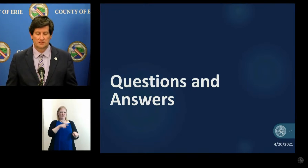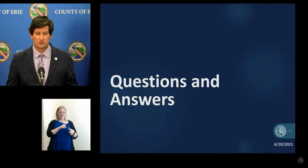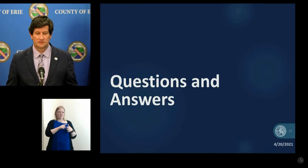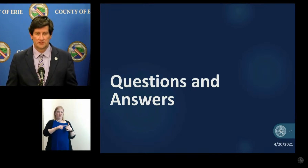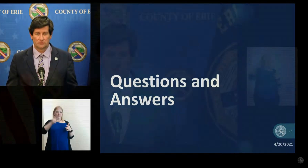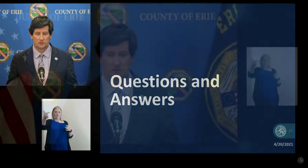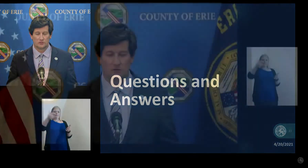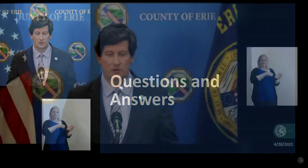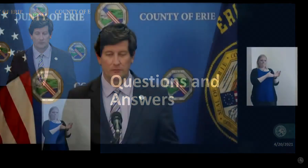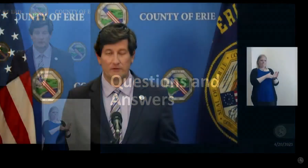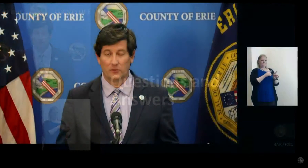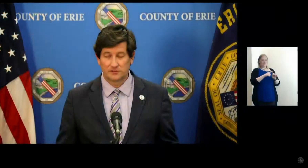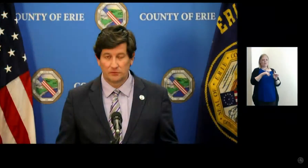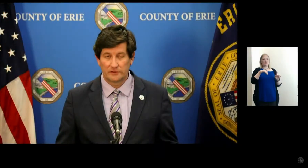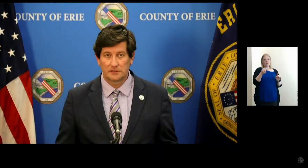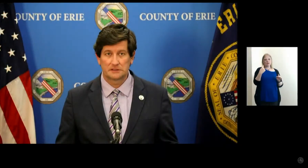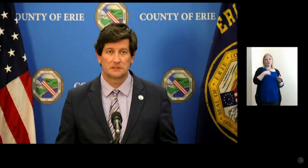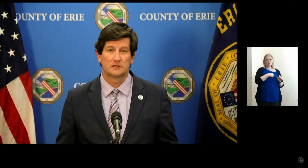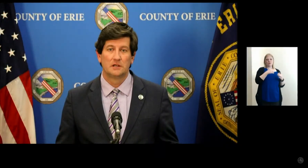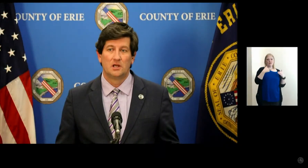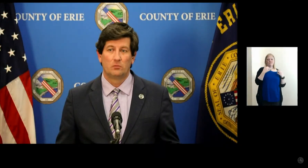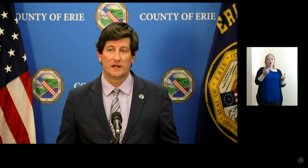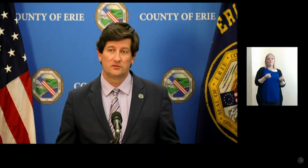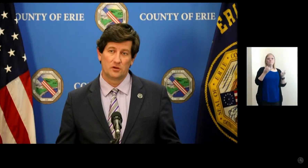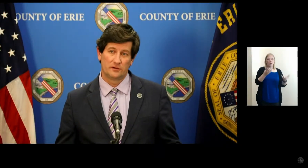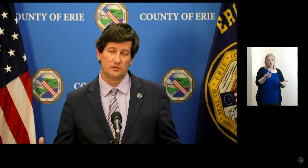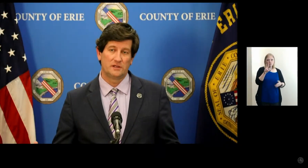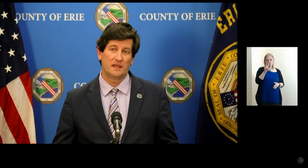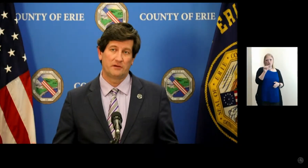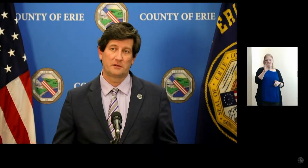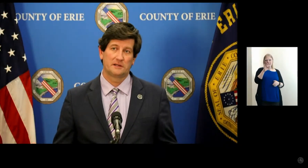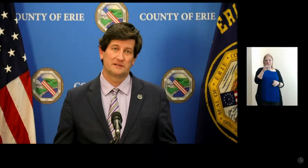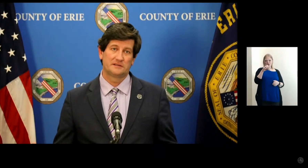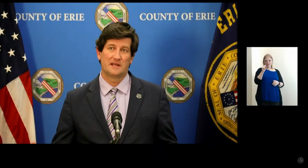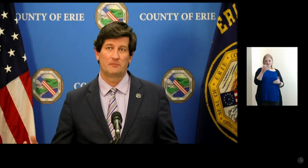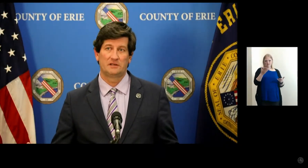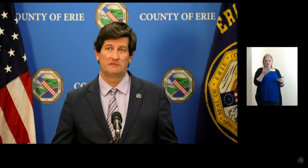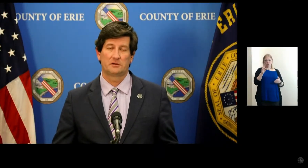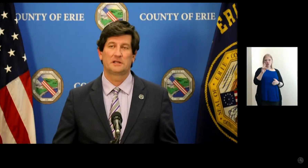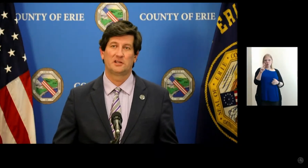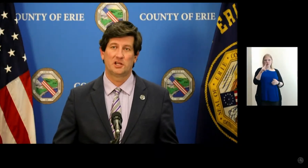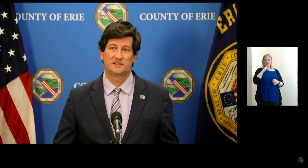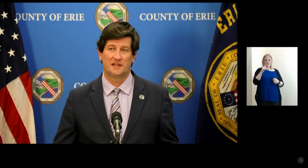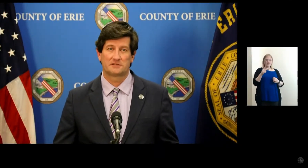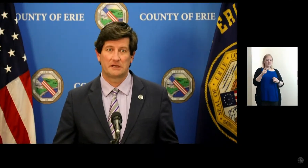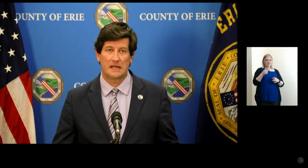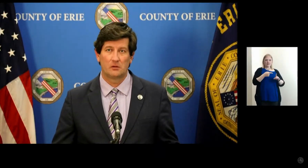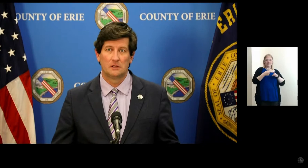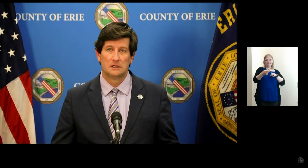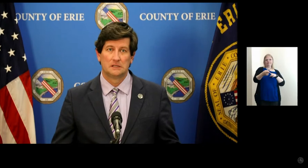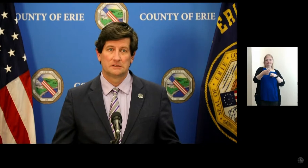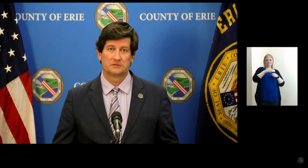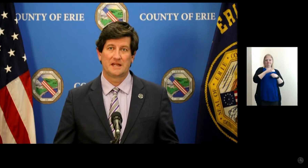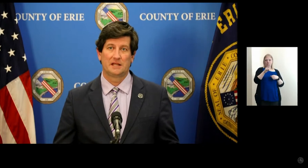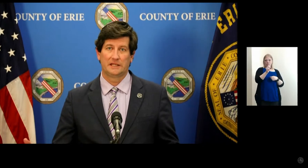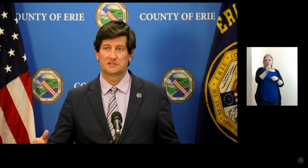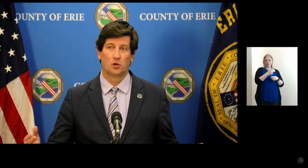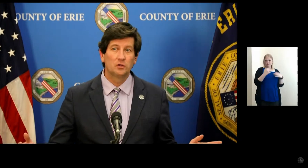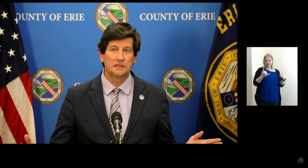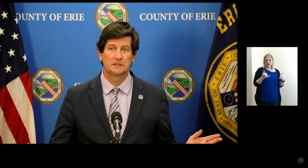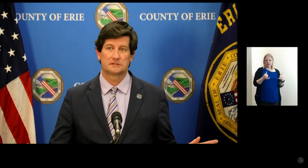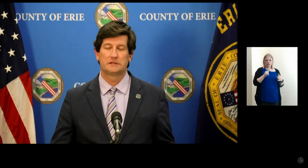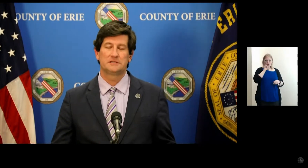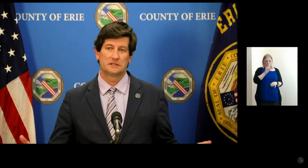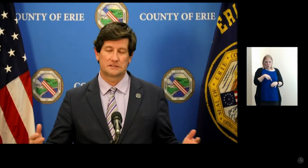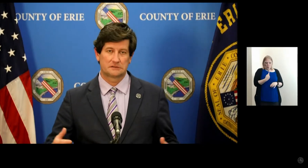over to Dr. Burstein. We do know that we have multiple variants here, but I do know the UK variant is the dominant variant in the United States right now. So it's not like it's